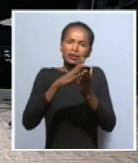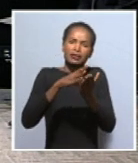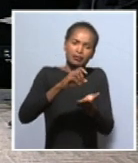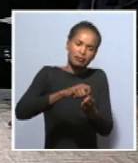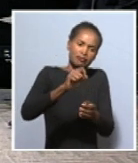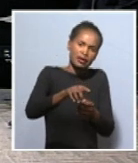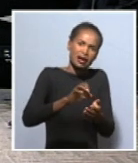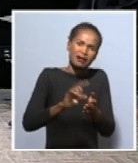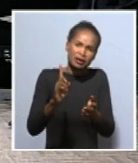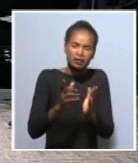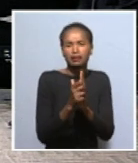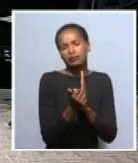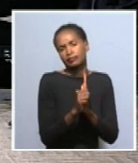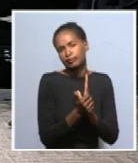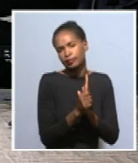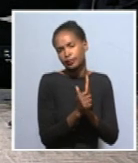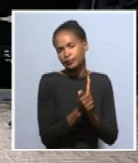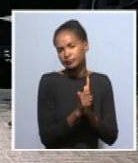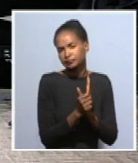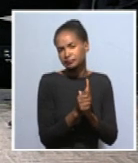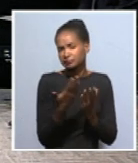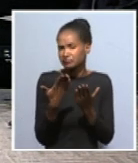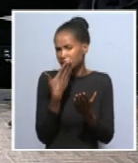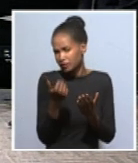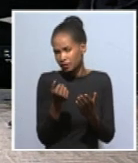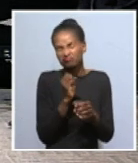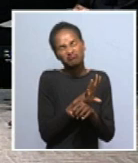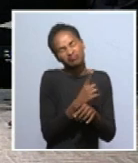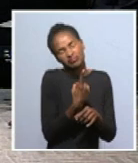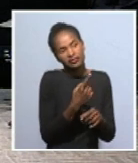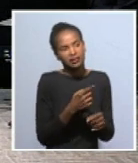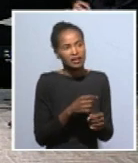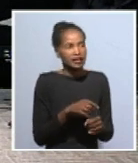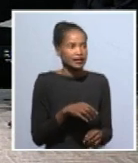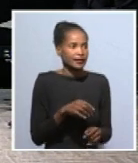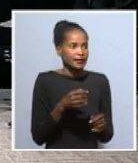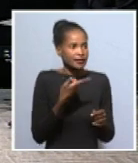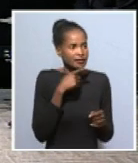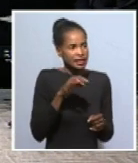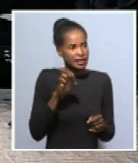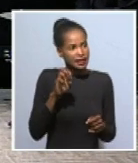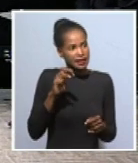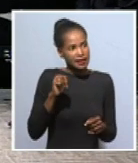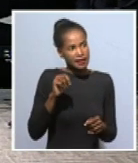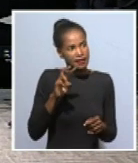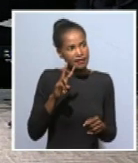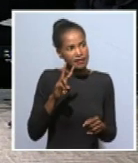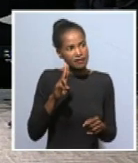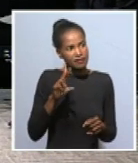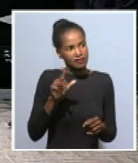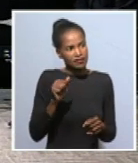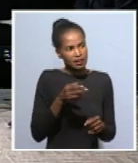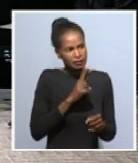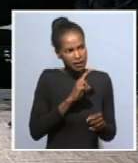anything? Thank you very much, Tangeni. Okay. Mr. Mbula, I'd like you to please respond to that, and then we're also going to give Mr. Mahwa